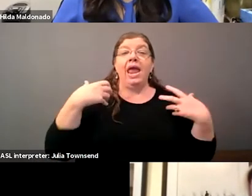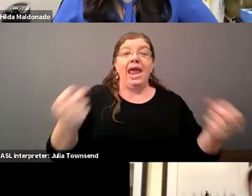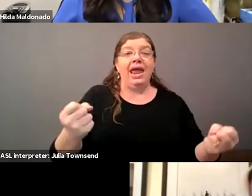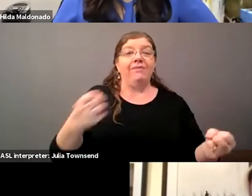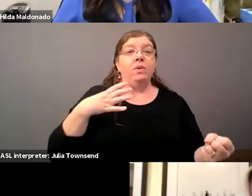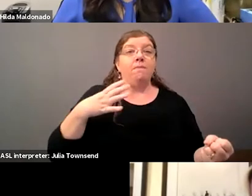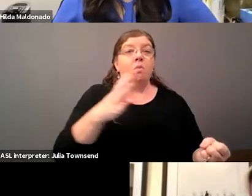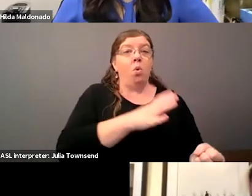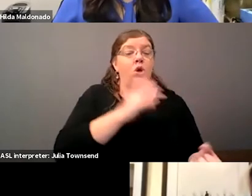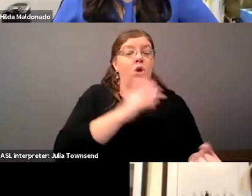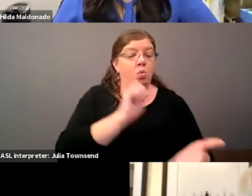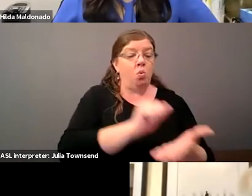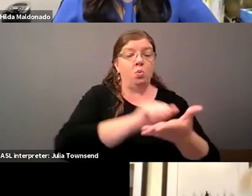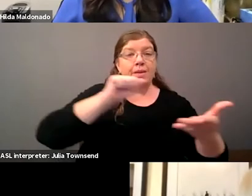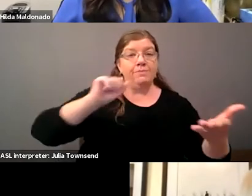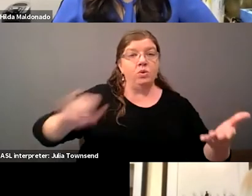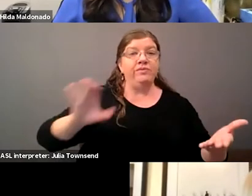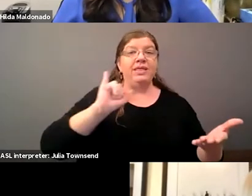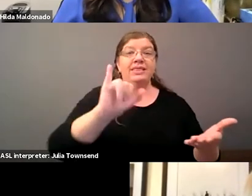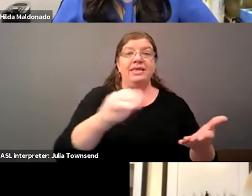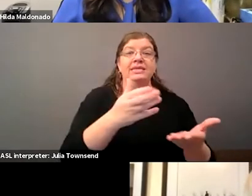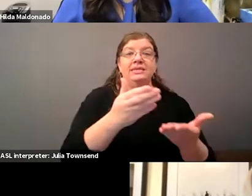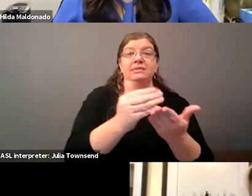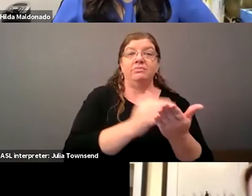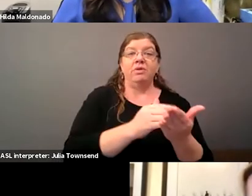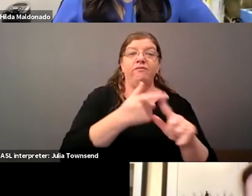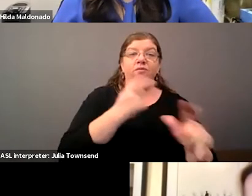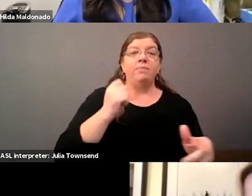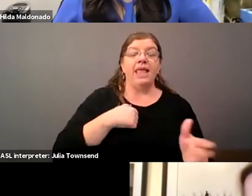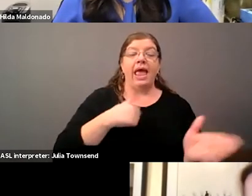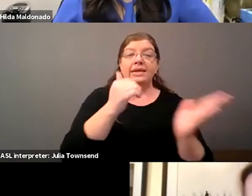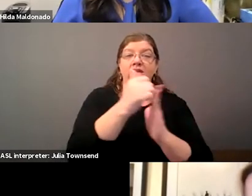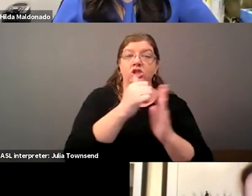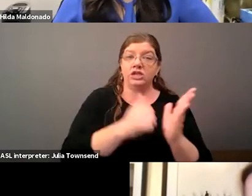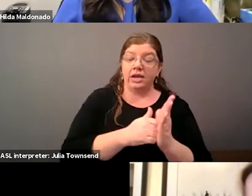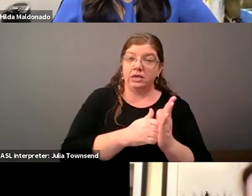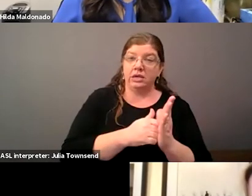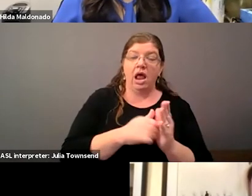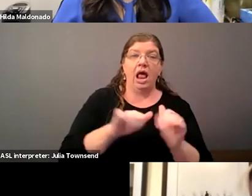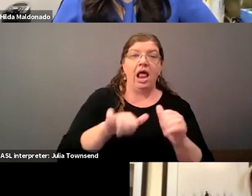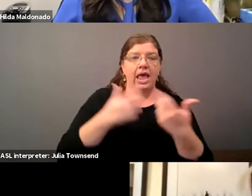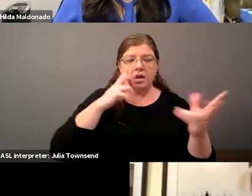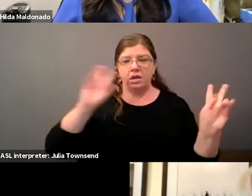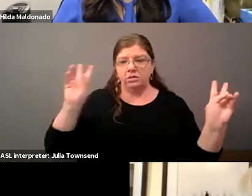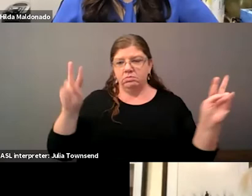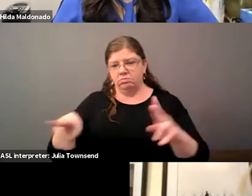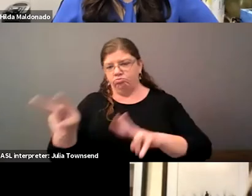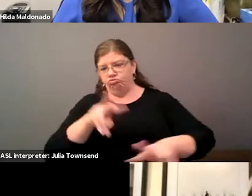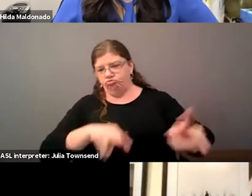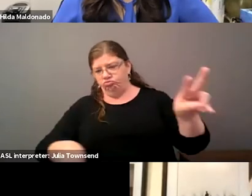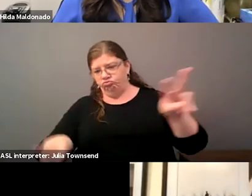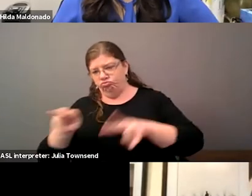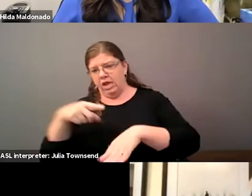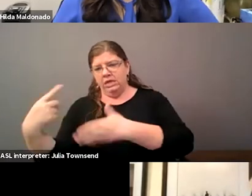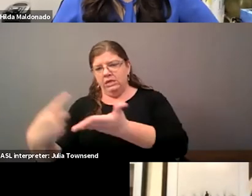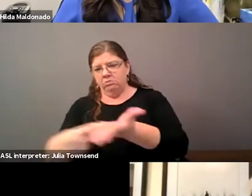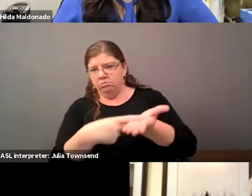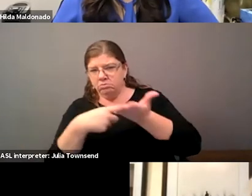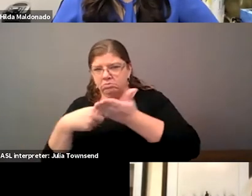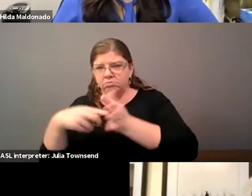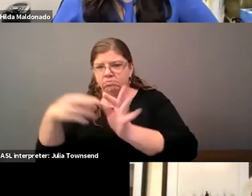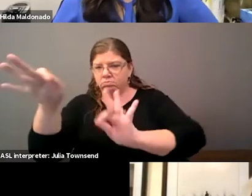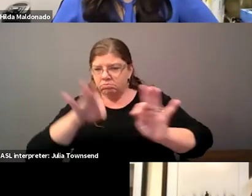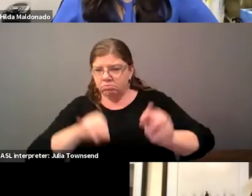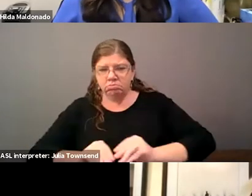off the consent agenda and give it the light of day it deserves for debate transparency a